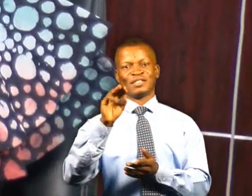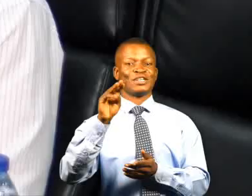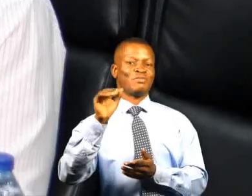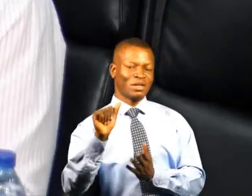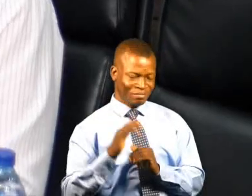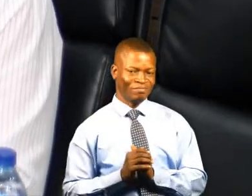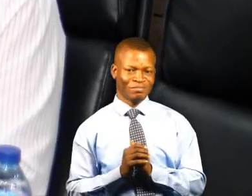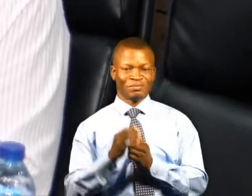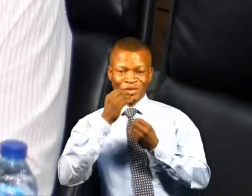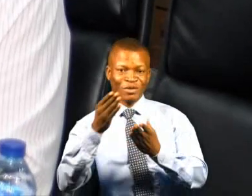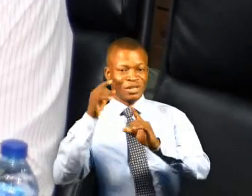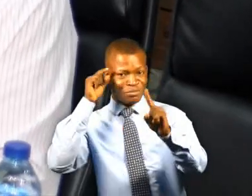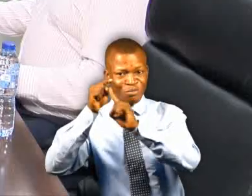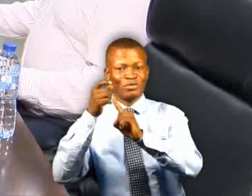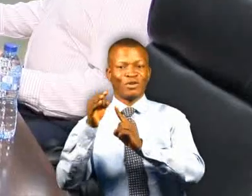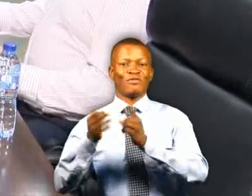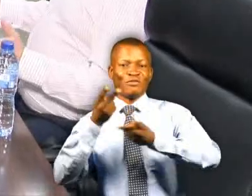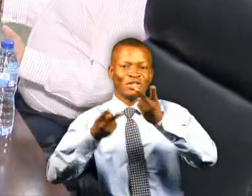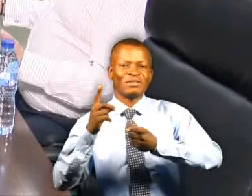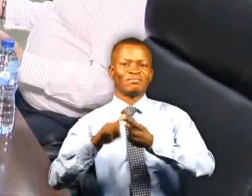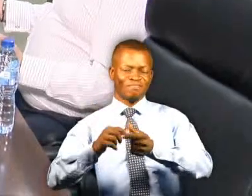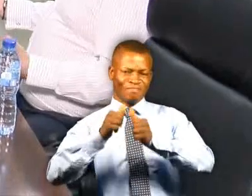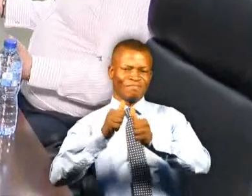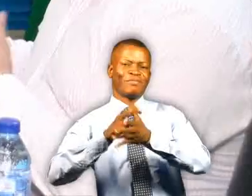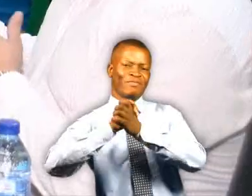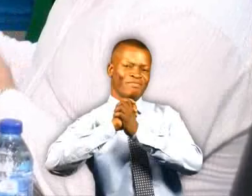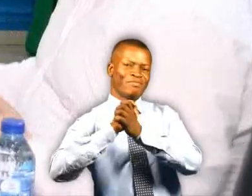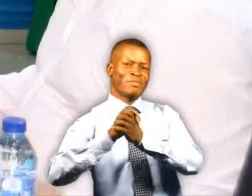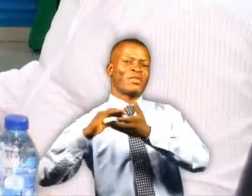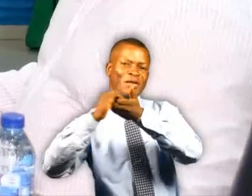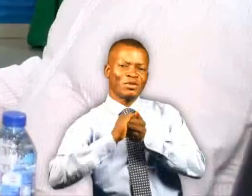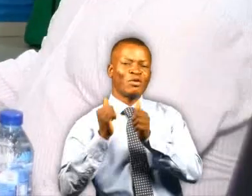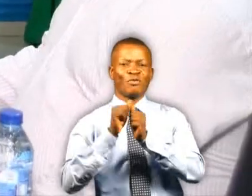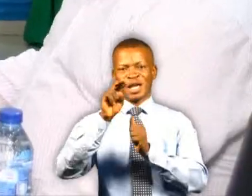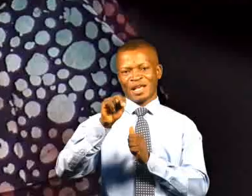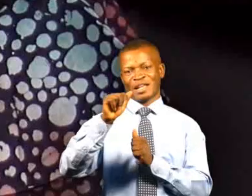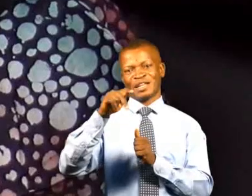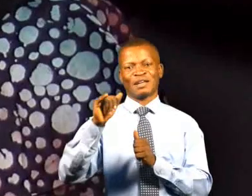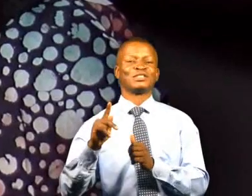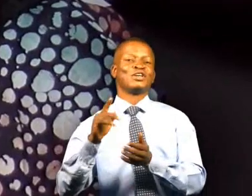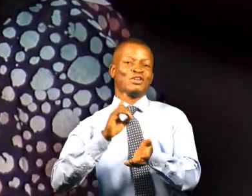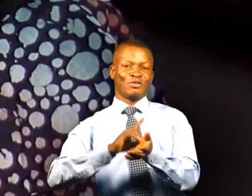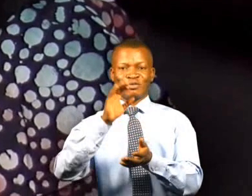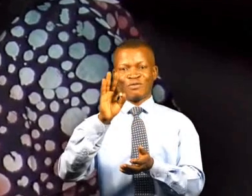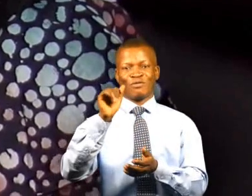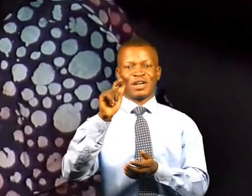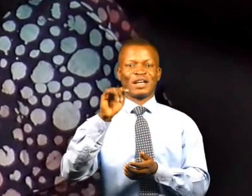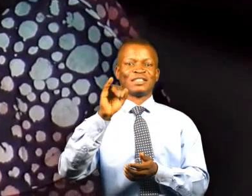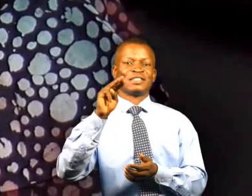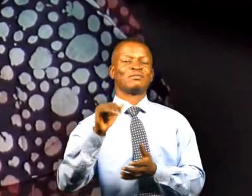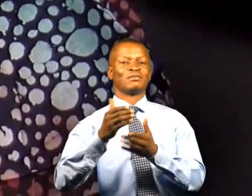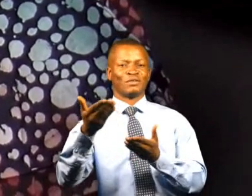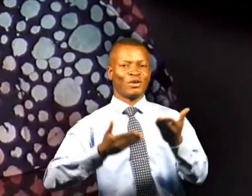Azi. Dean Goddard said the purpose of the visit was to strengthen collaboration with NAPTIP. Dr. Waziri Azi